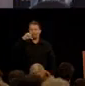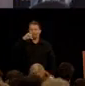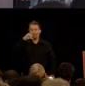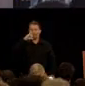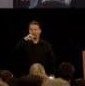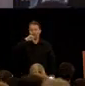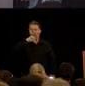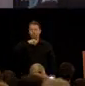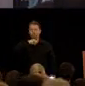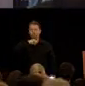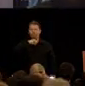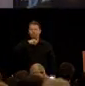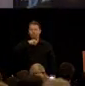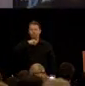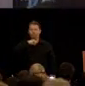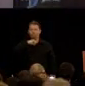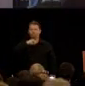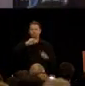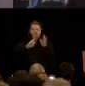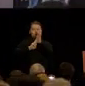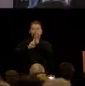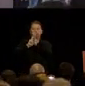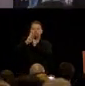streaming, and the